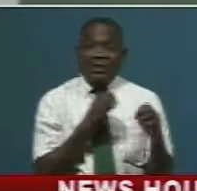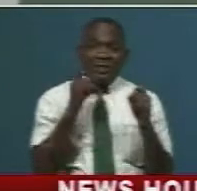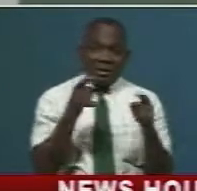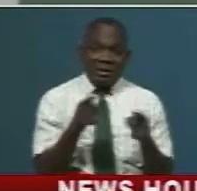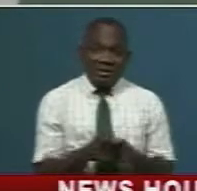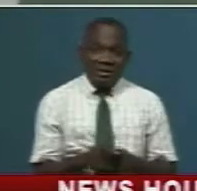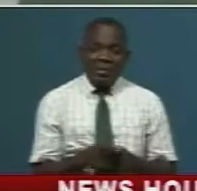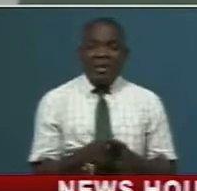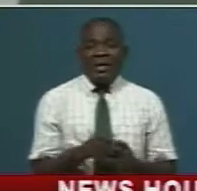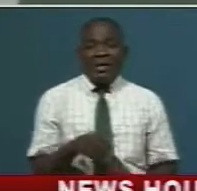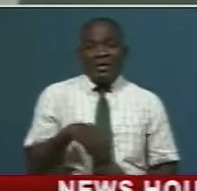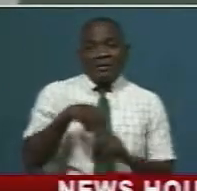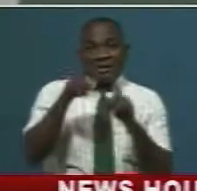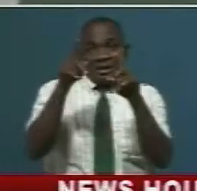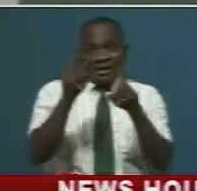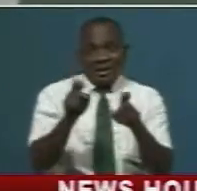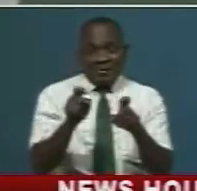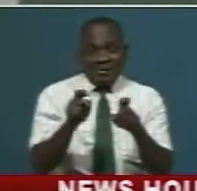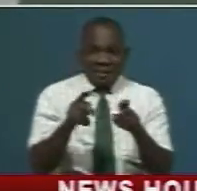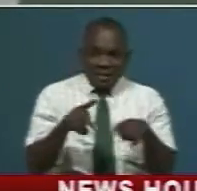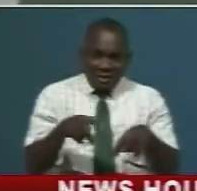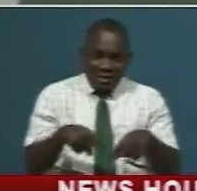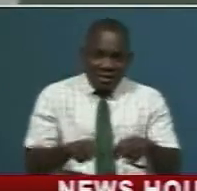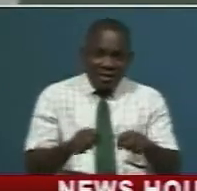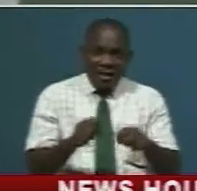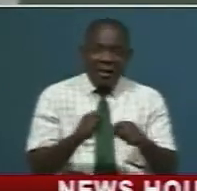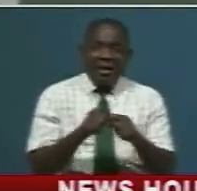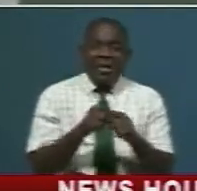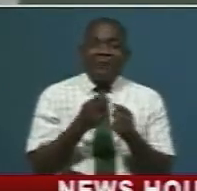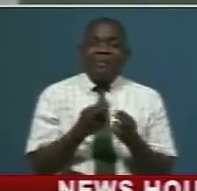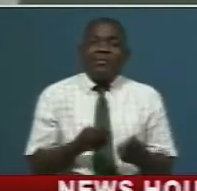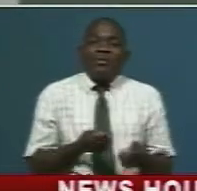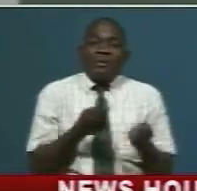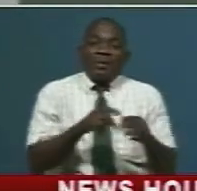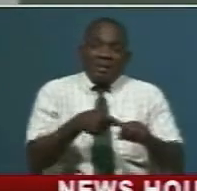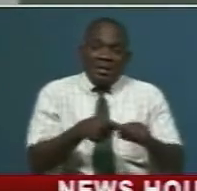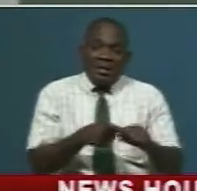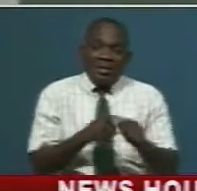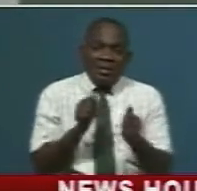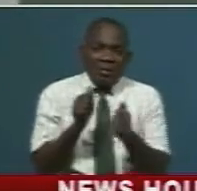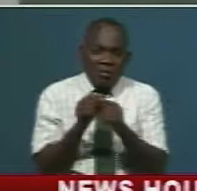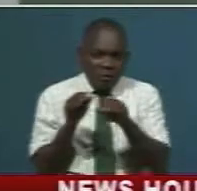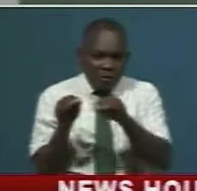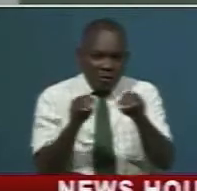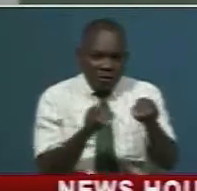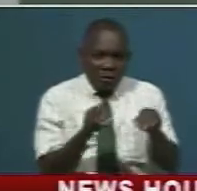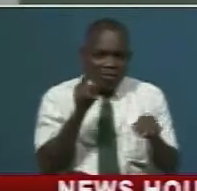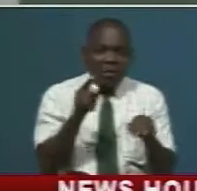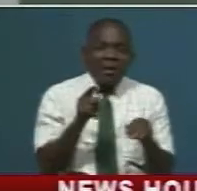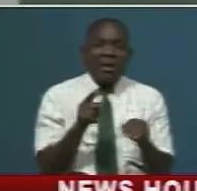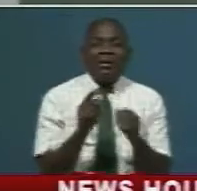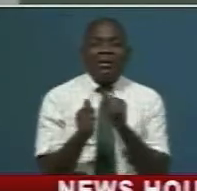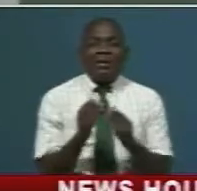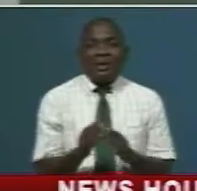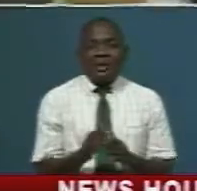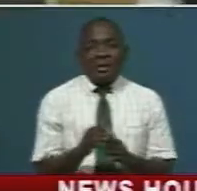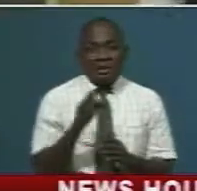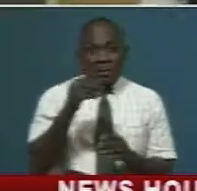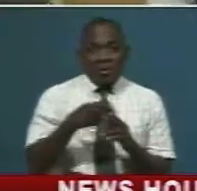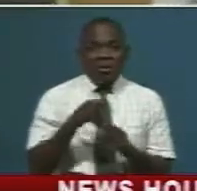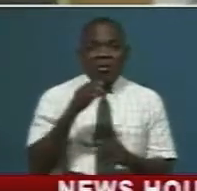licensure exams were piloted and commenced under the supervision of now running mate, Professor Opoku